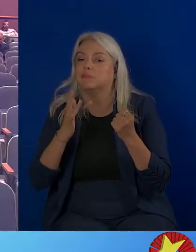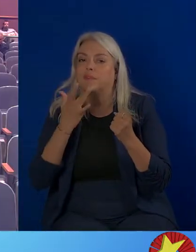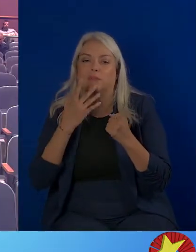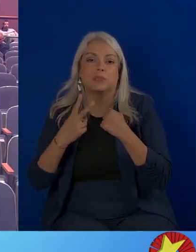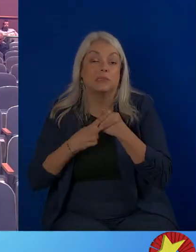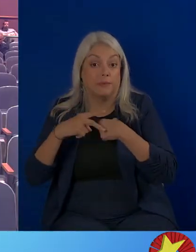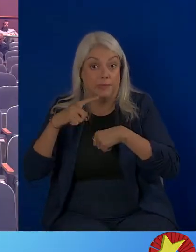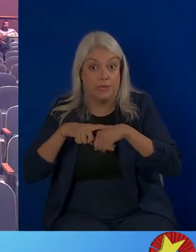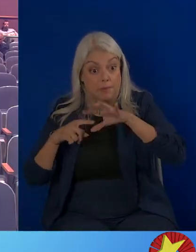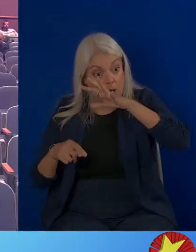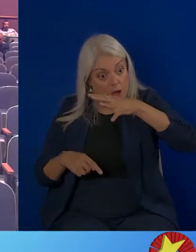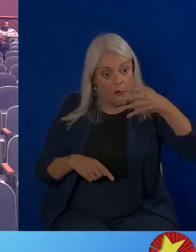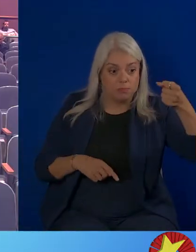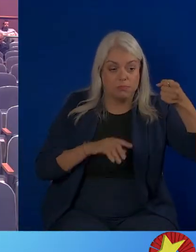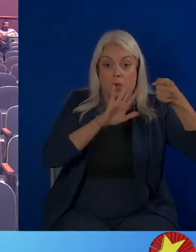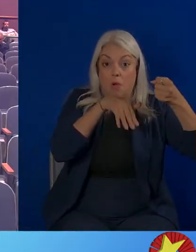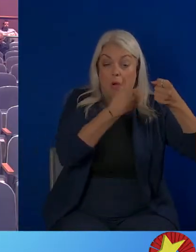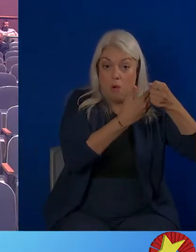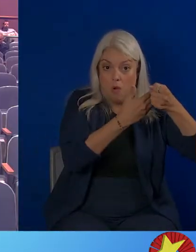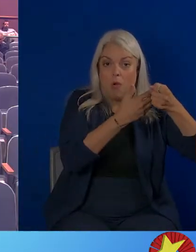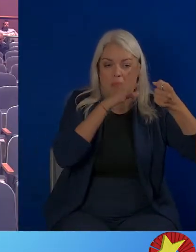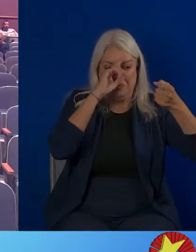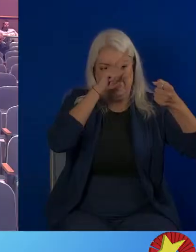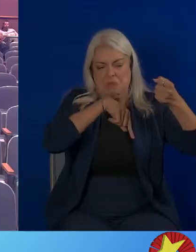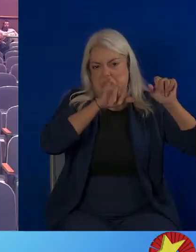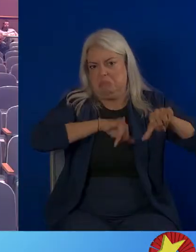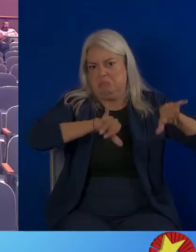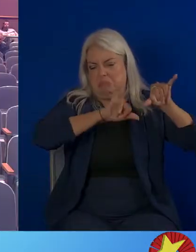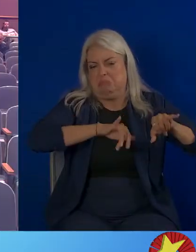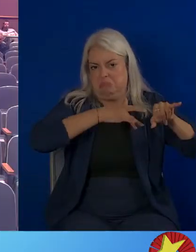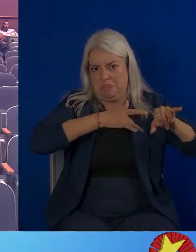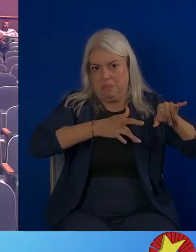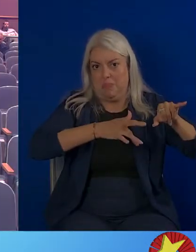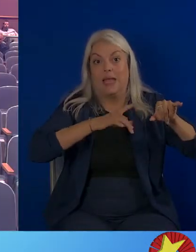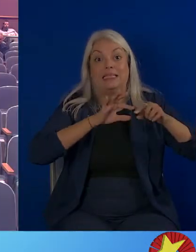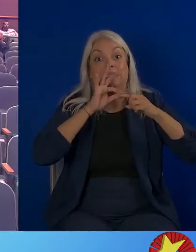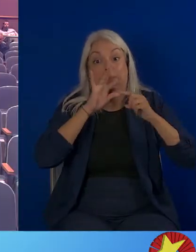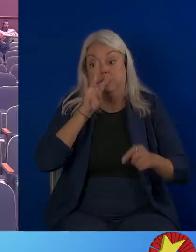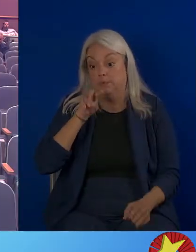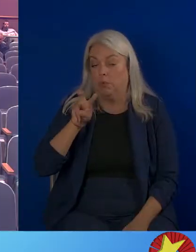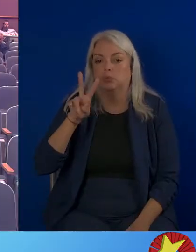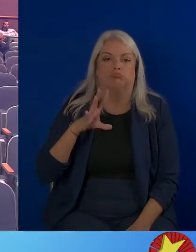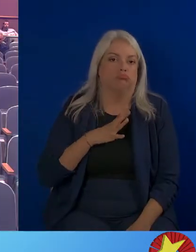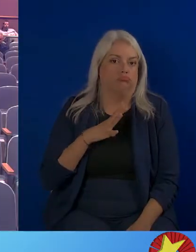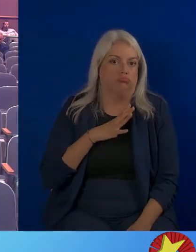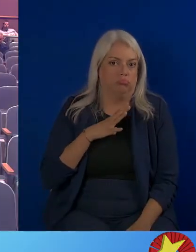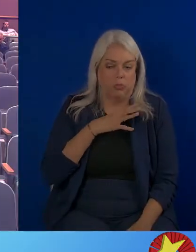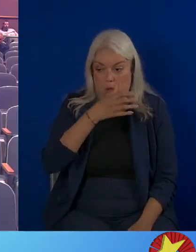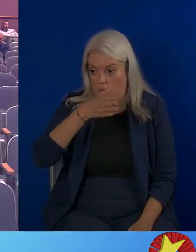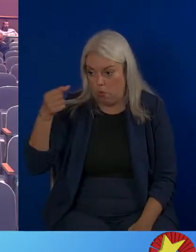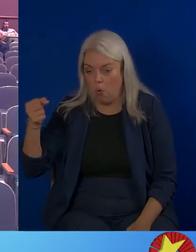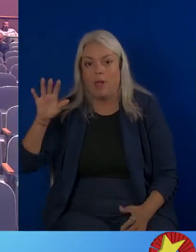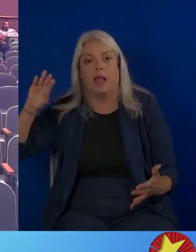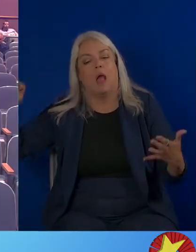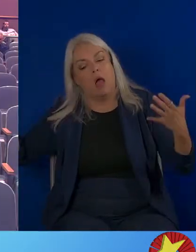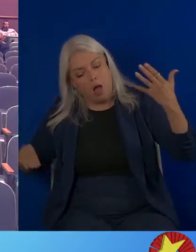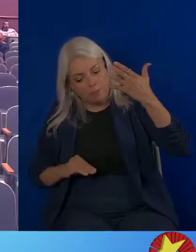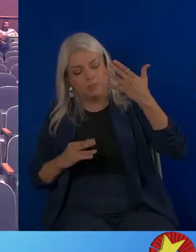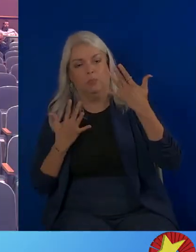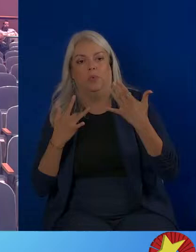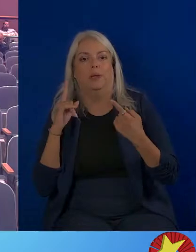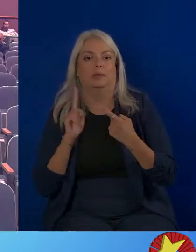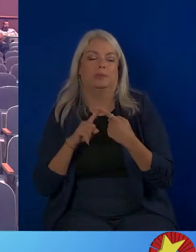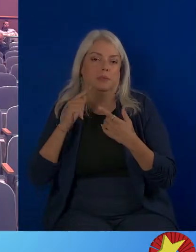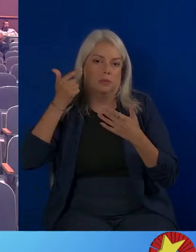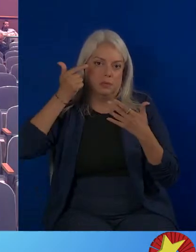there would be potential discussion and then a motion to approve it. And that's sort